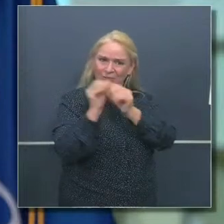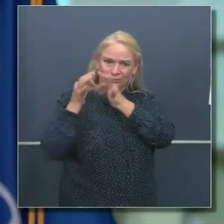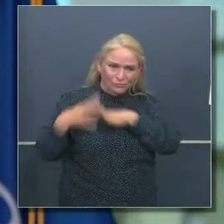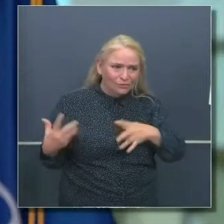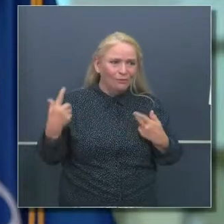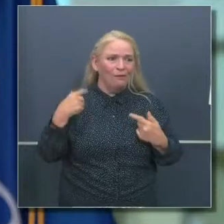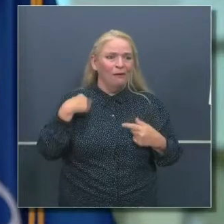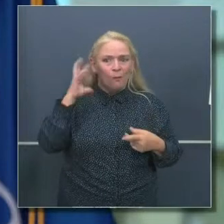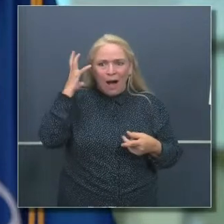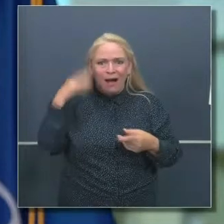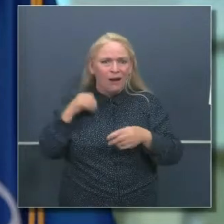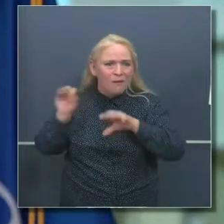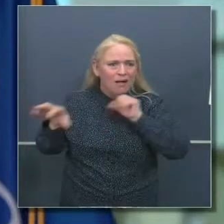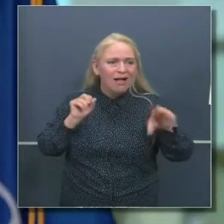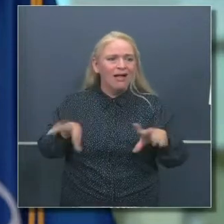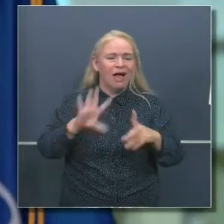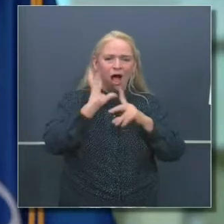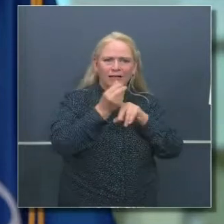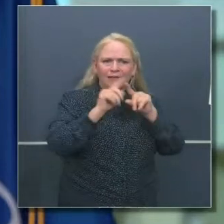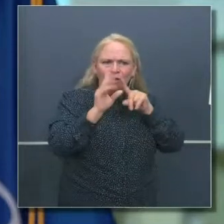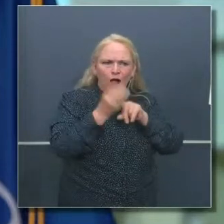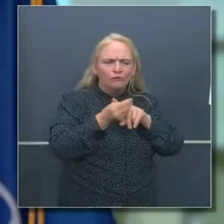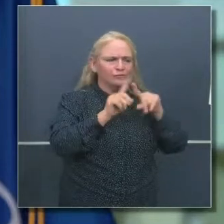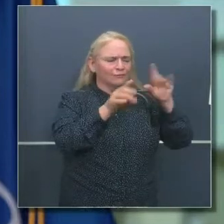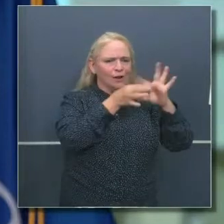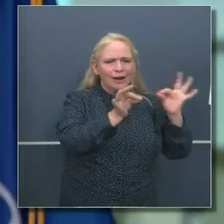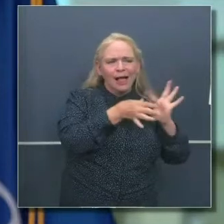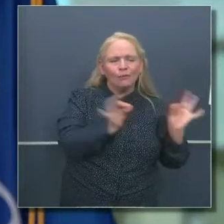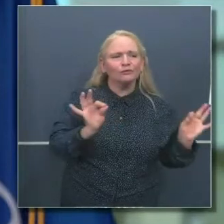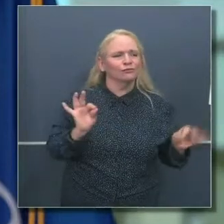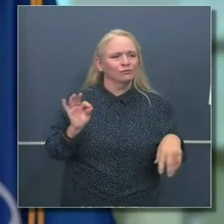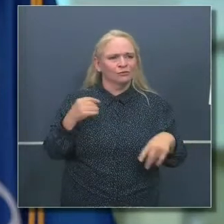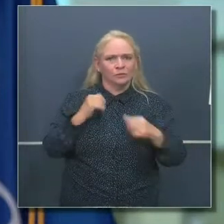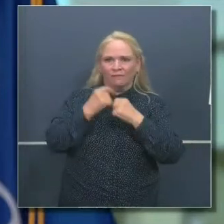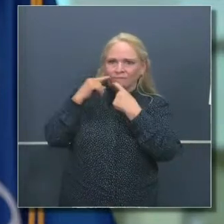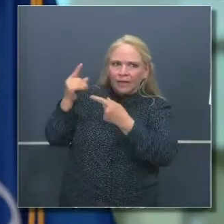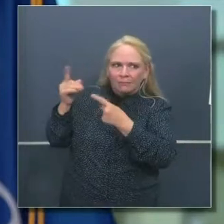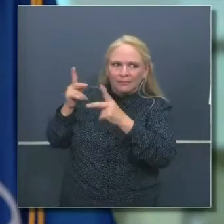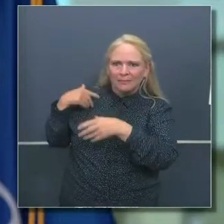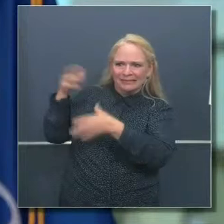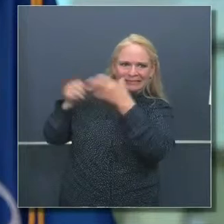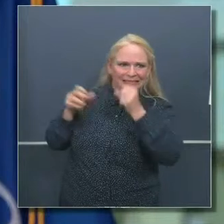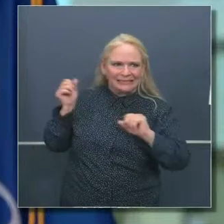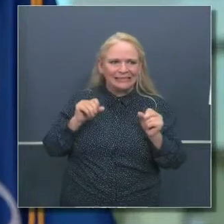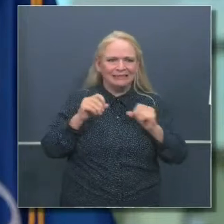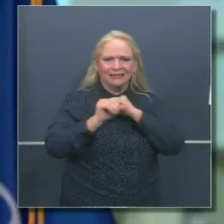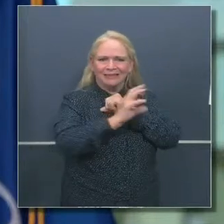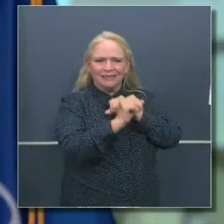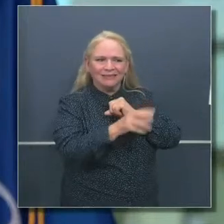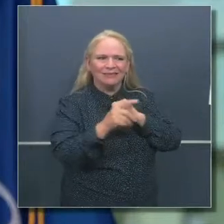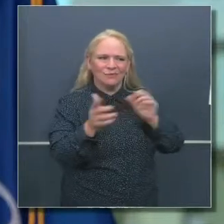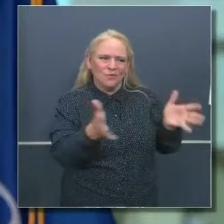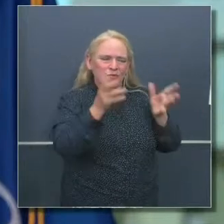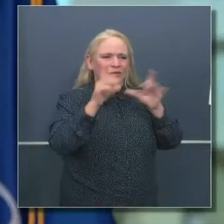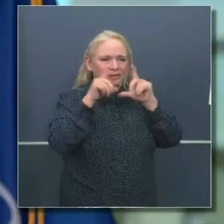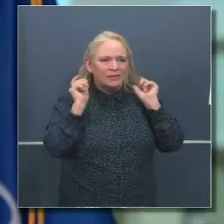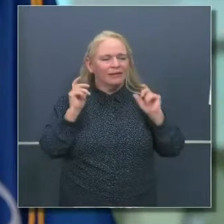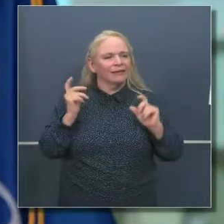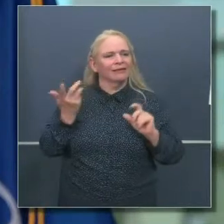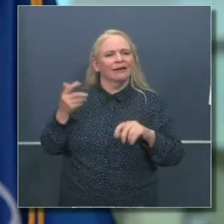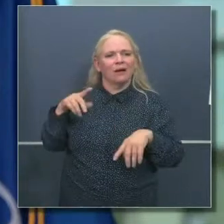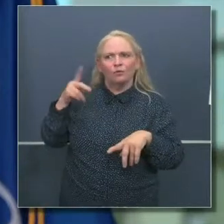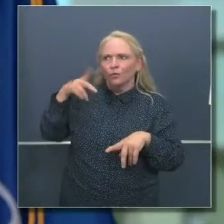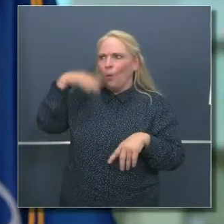very culturally competent way with trusted messengers, with celebrities. We're trying to reach a younger cohort, not just an older cohort,